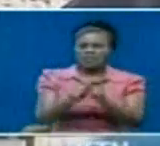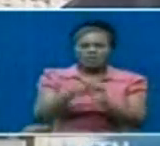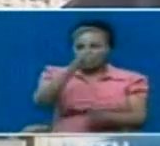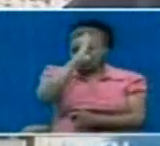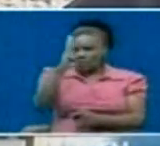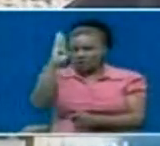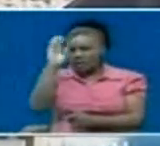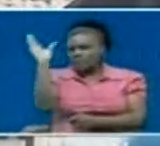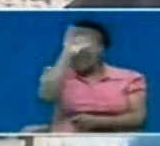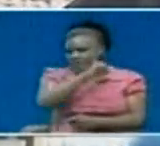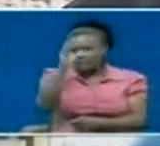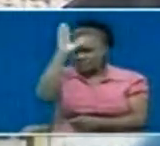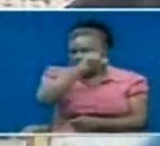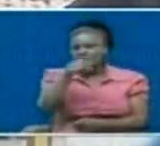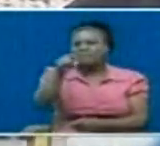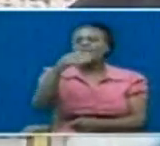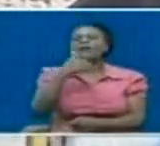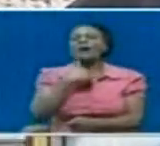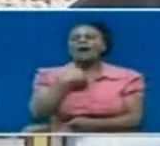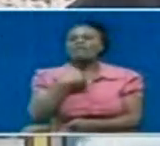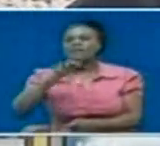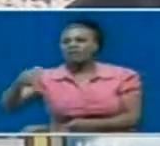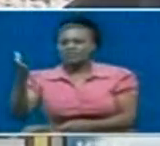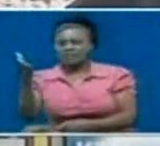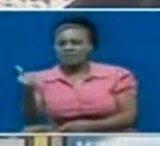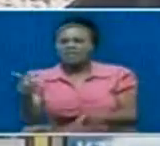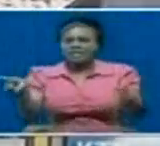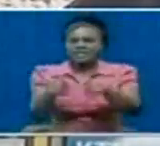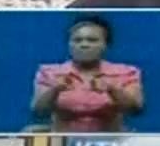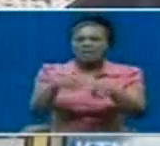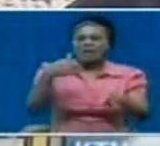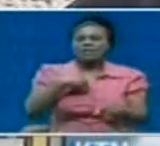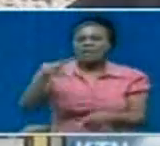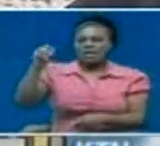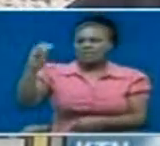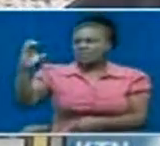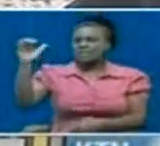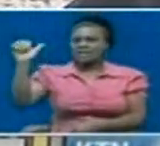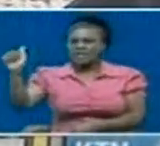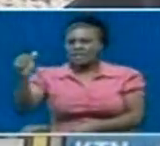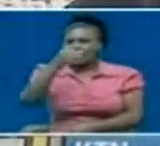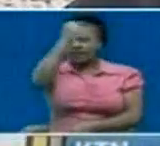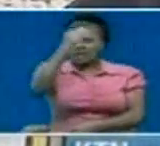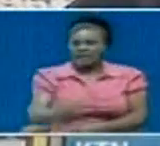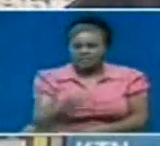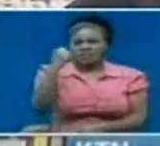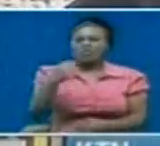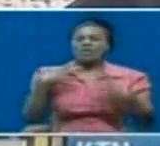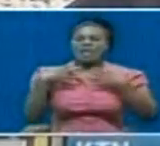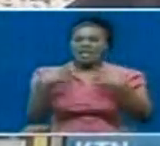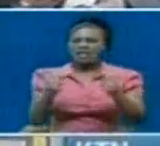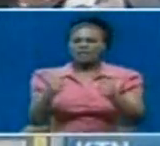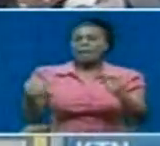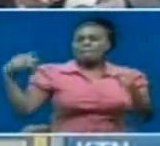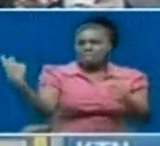the medical superintendent because he is not from that county, where we have MCAs in Kajiado attacking health workers